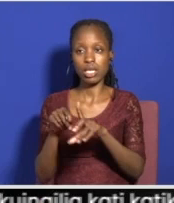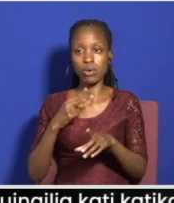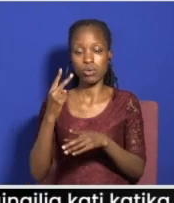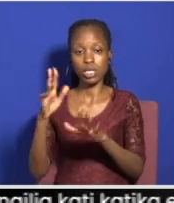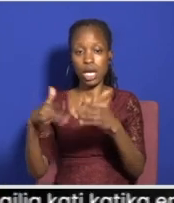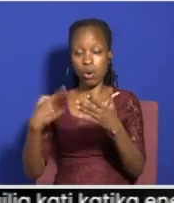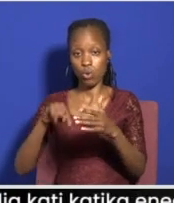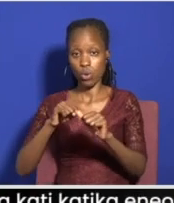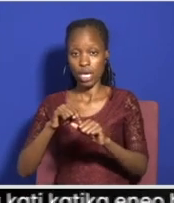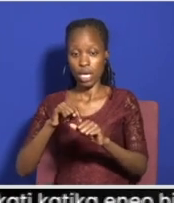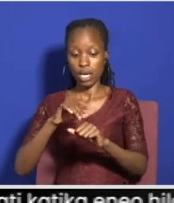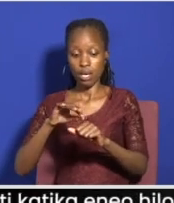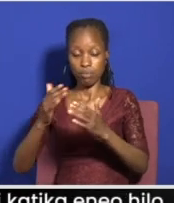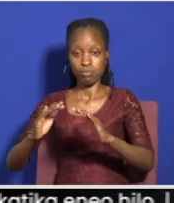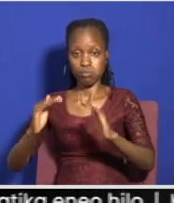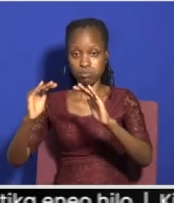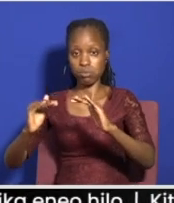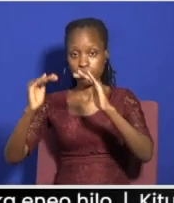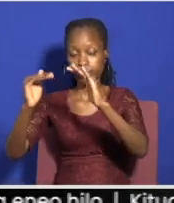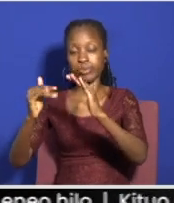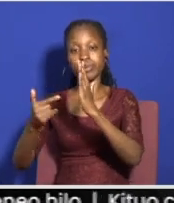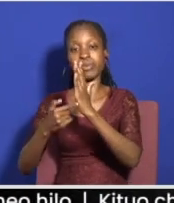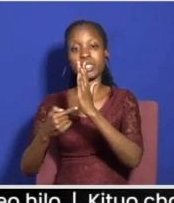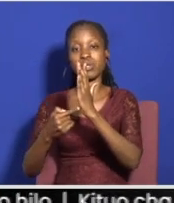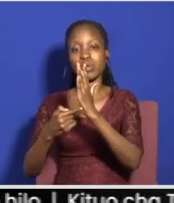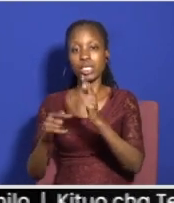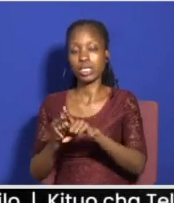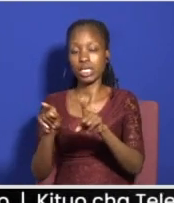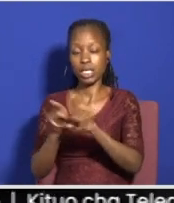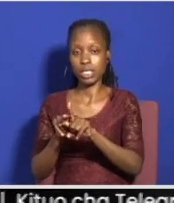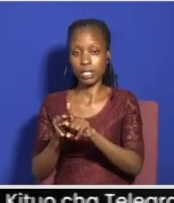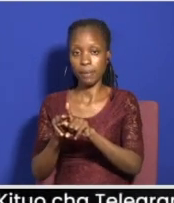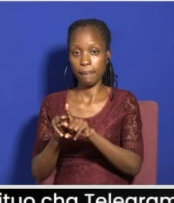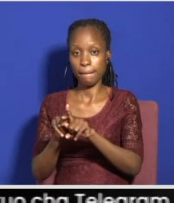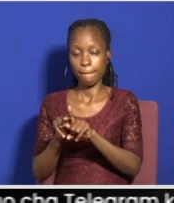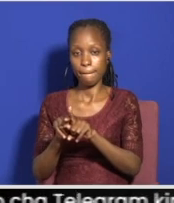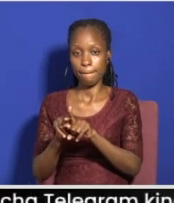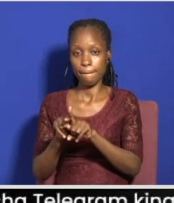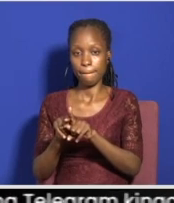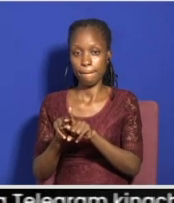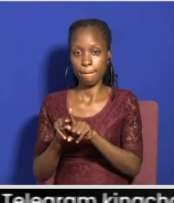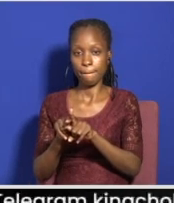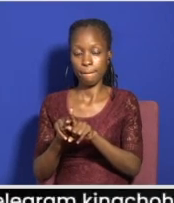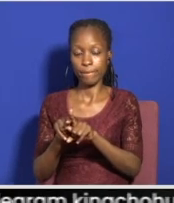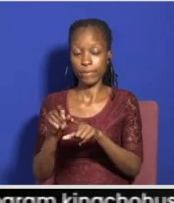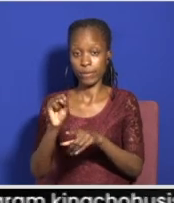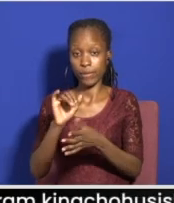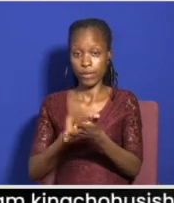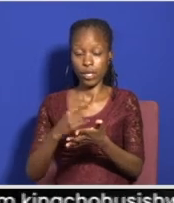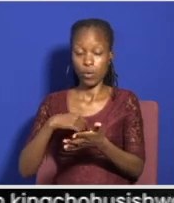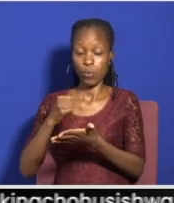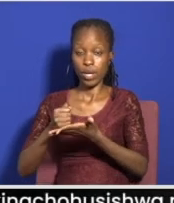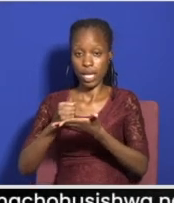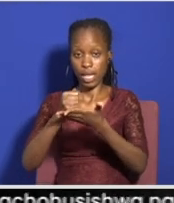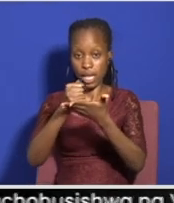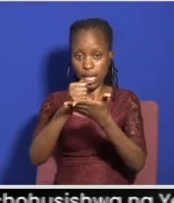harness this advancement in technology and bring that to the fore to really help